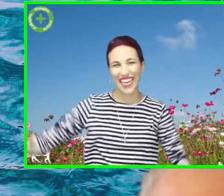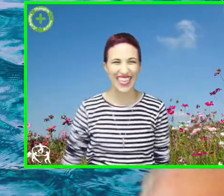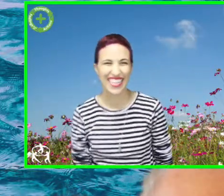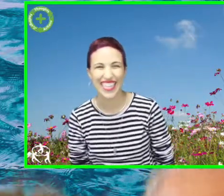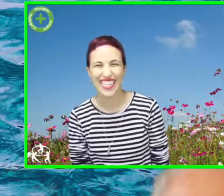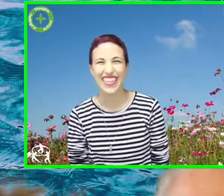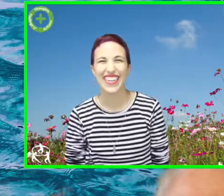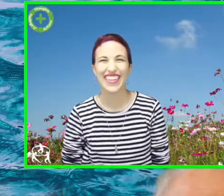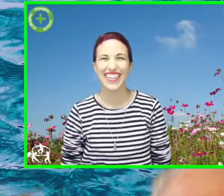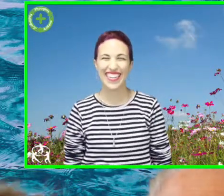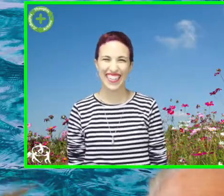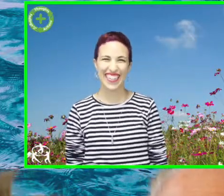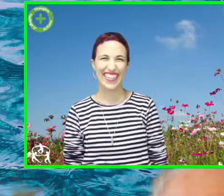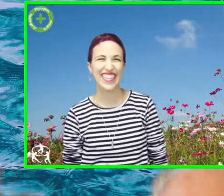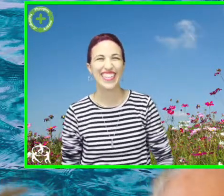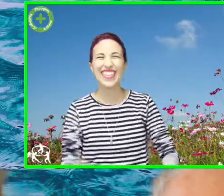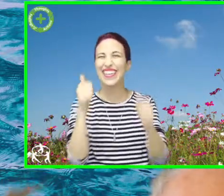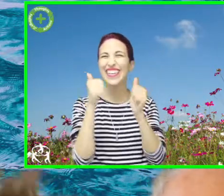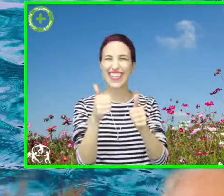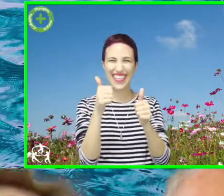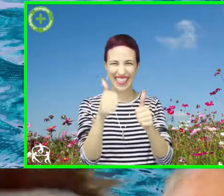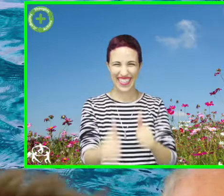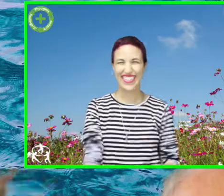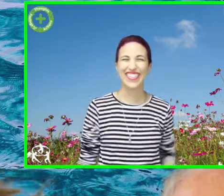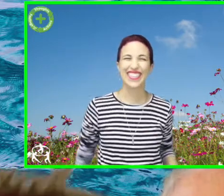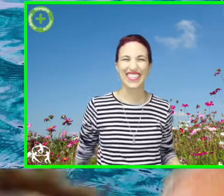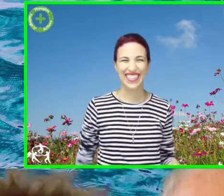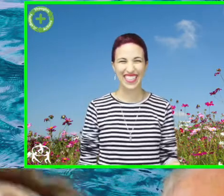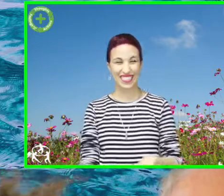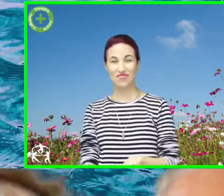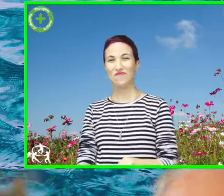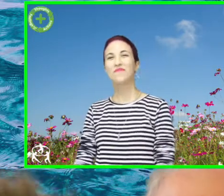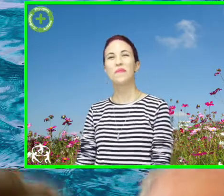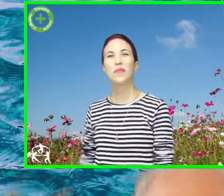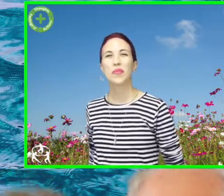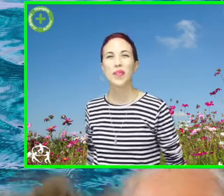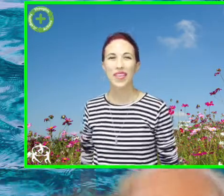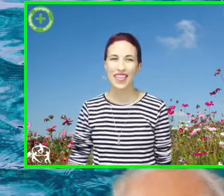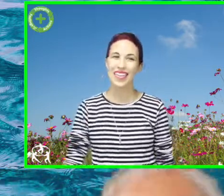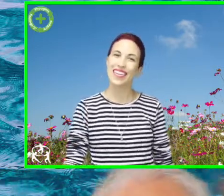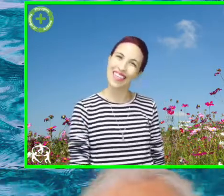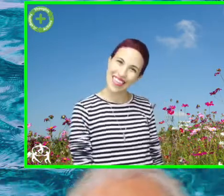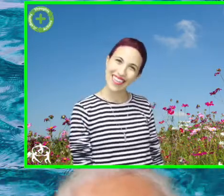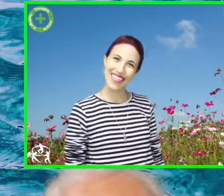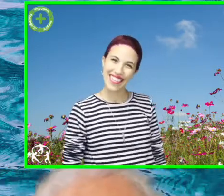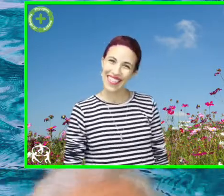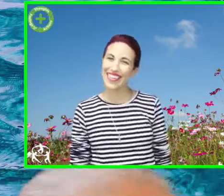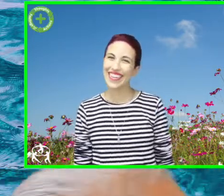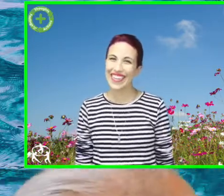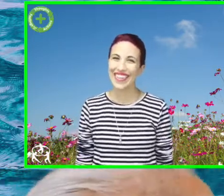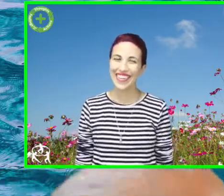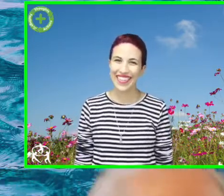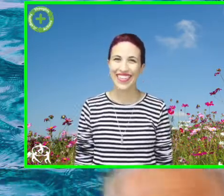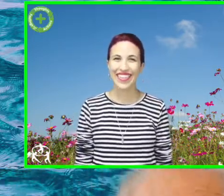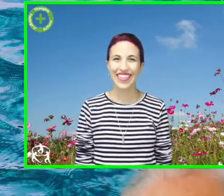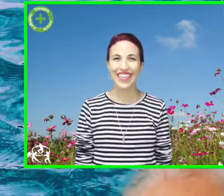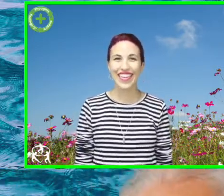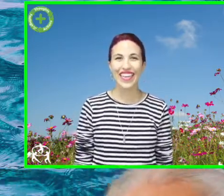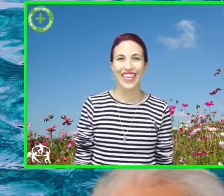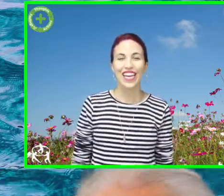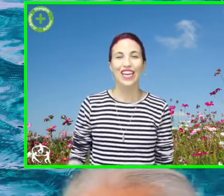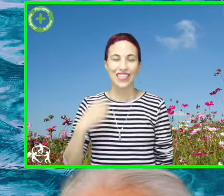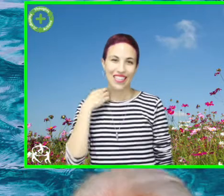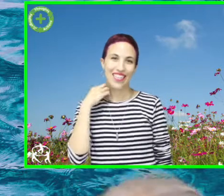go? Miss Shayma, I gotta go now because I'm gonna go share with my little brother, make him feel good. Okay, bye. Oh, there he goes. I'm